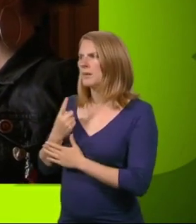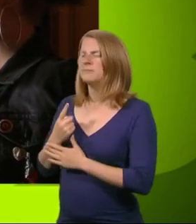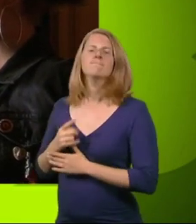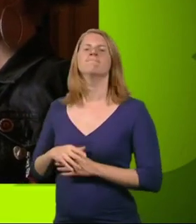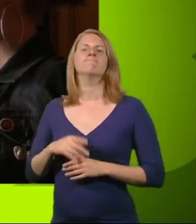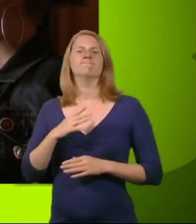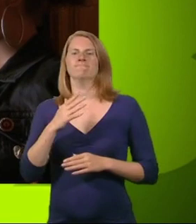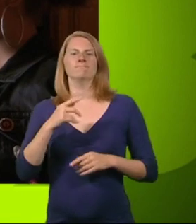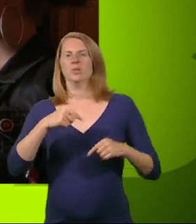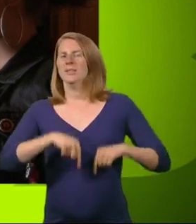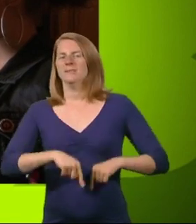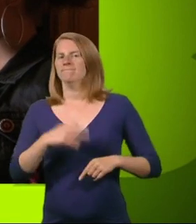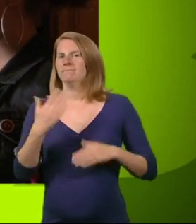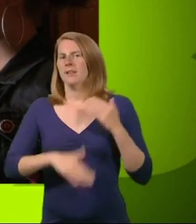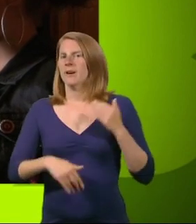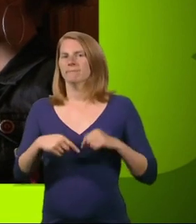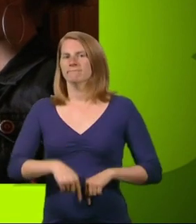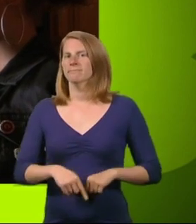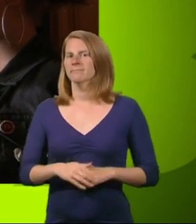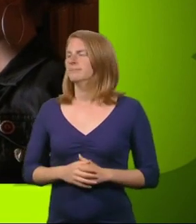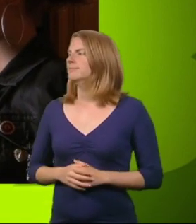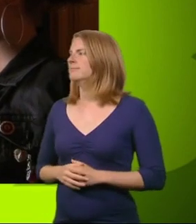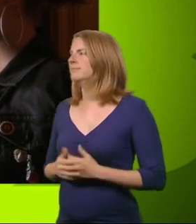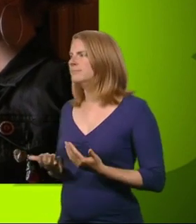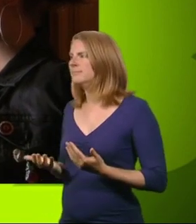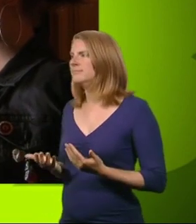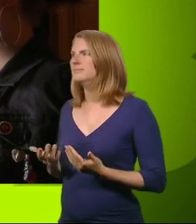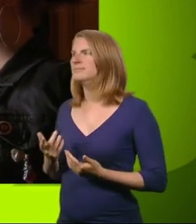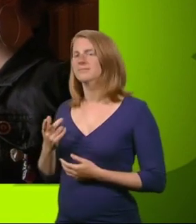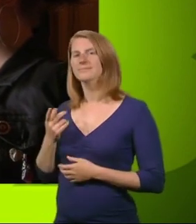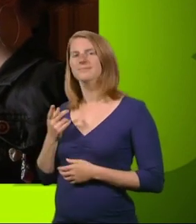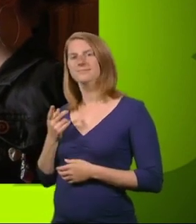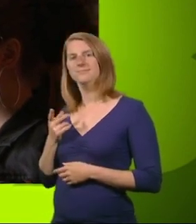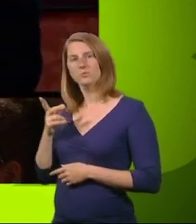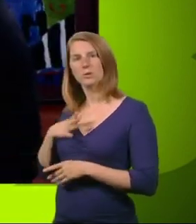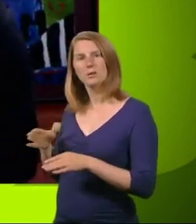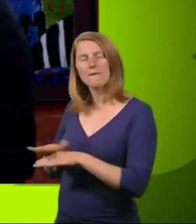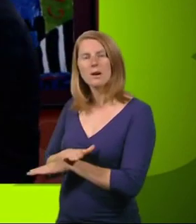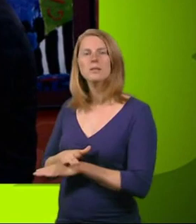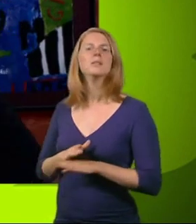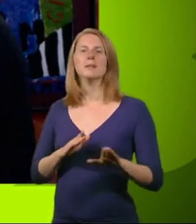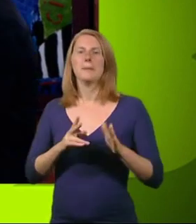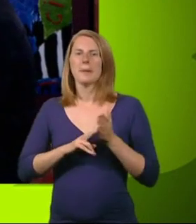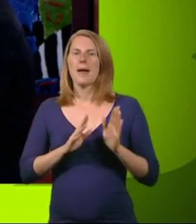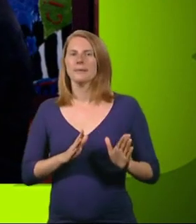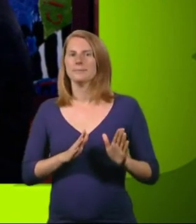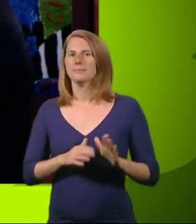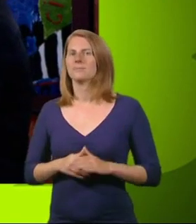not here. She never was. Oh, so you want me to cover your back? Listen, this is the plan. I want you to call a